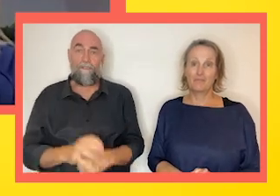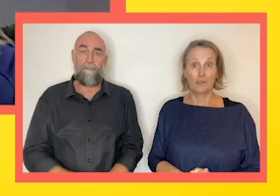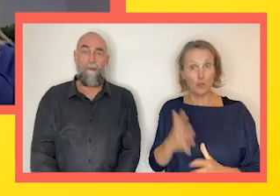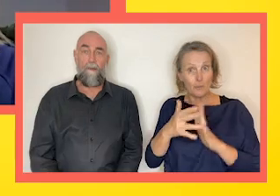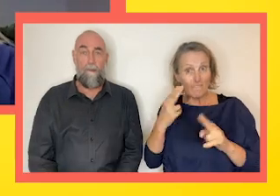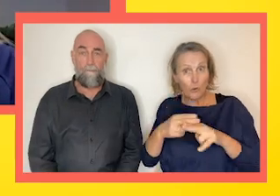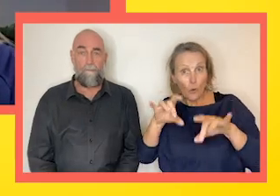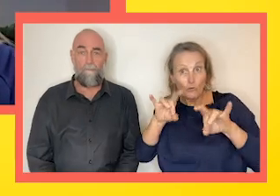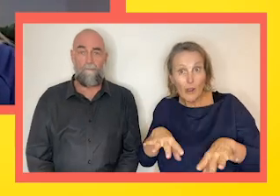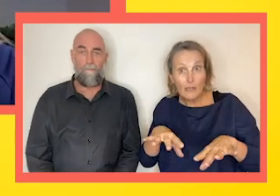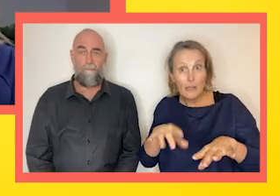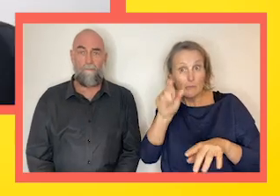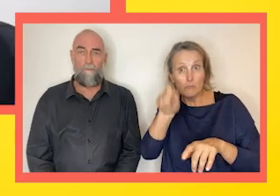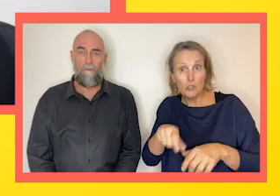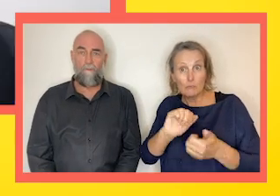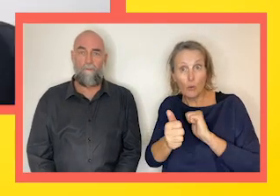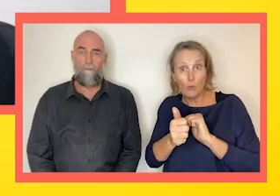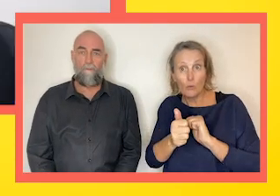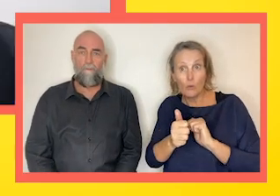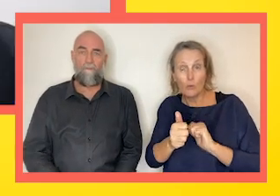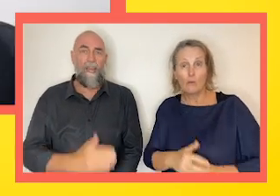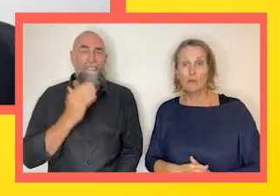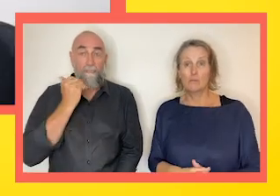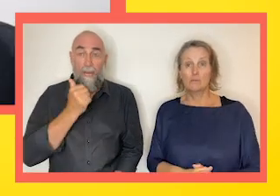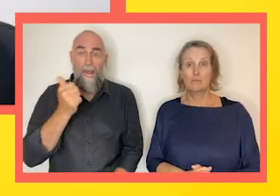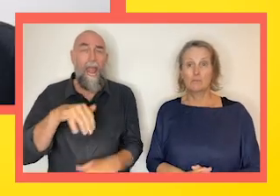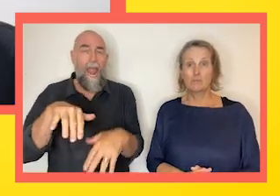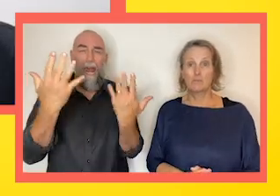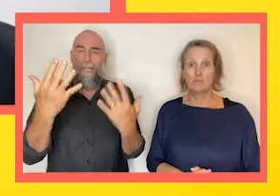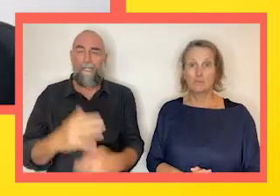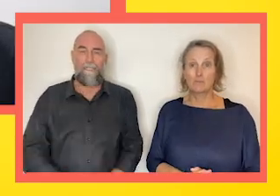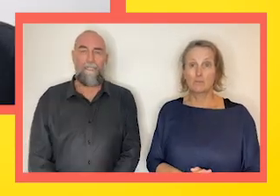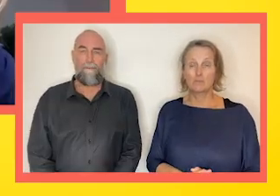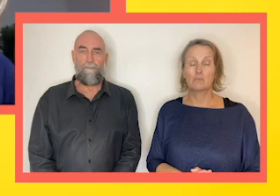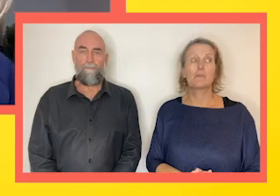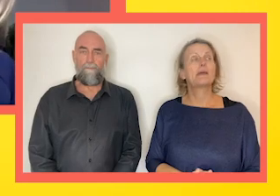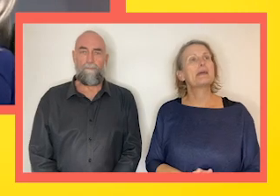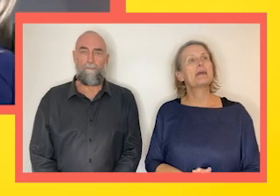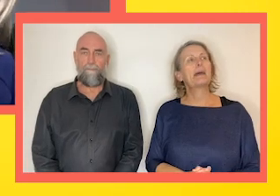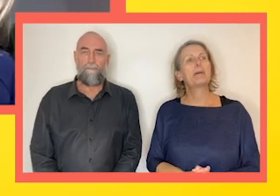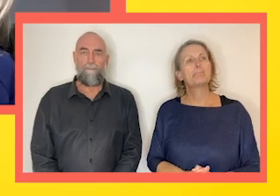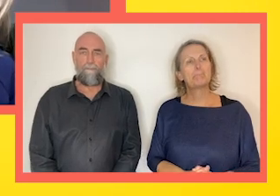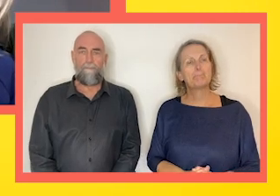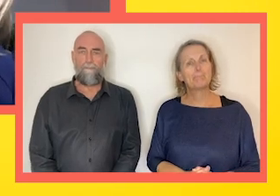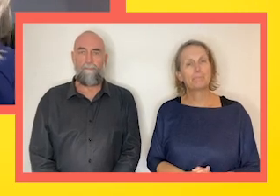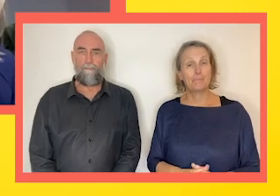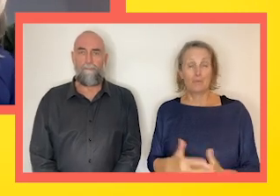Australia? Can be any Paralympian, either Australian or abroad. Ooh, I'm